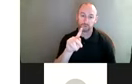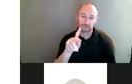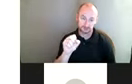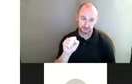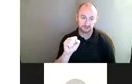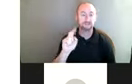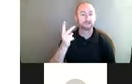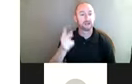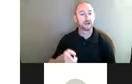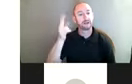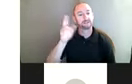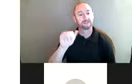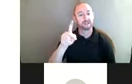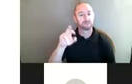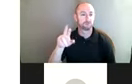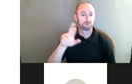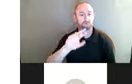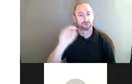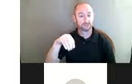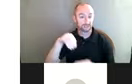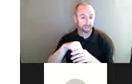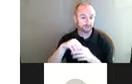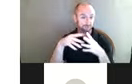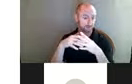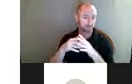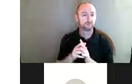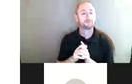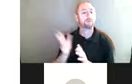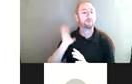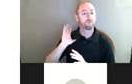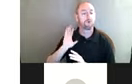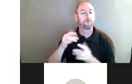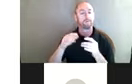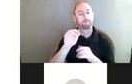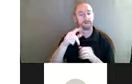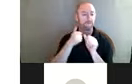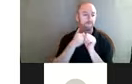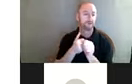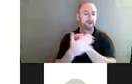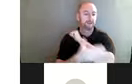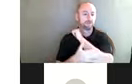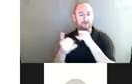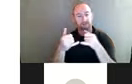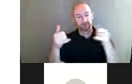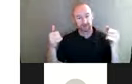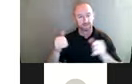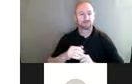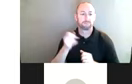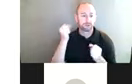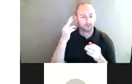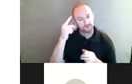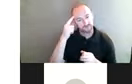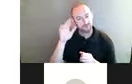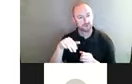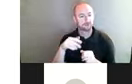cancer incidence rate in the country. The previous maps were based on county lines. That was pretty much the conventional way to do it. And there are a lot of reasons for organizing